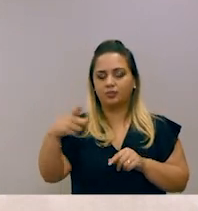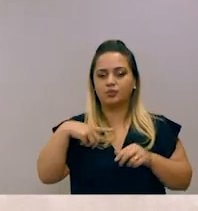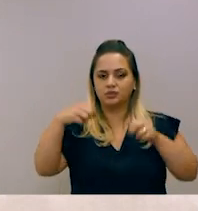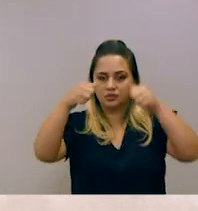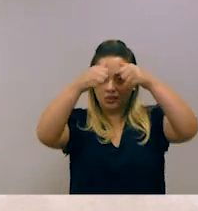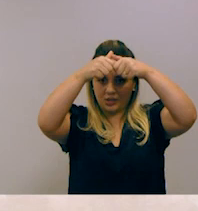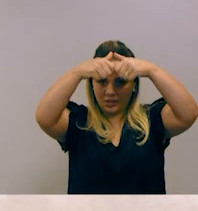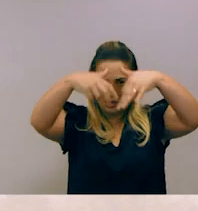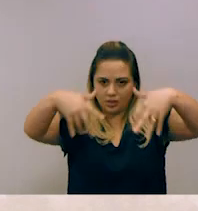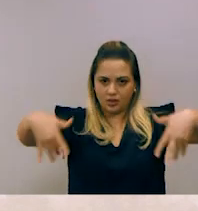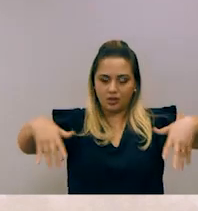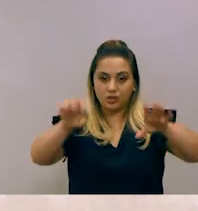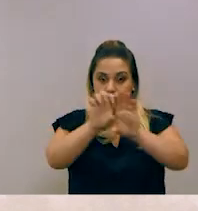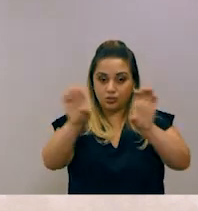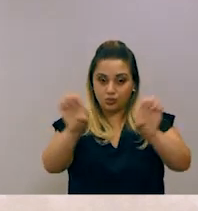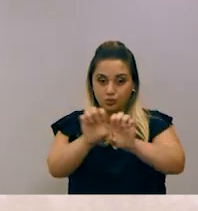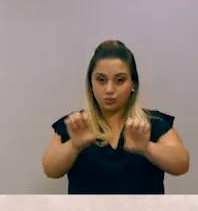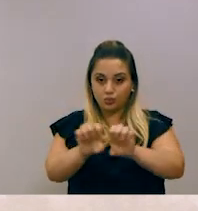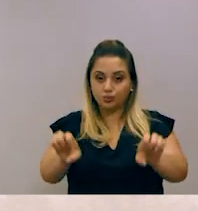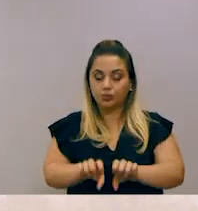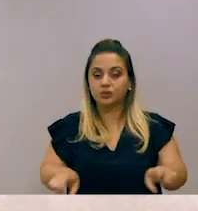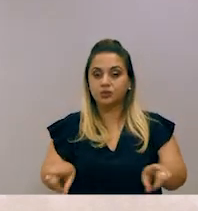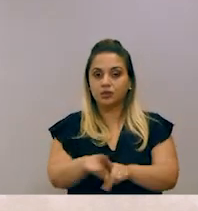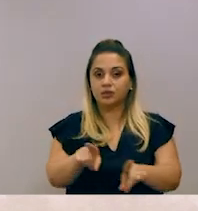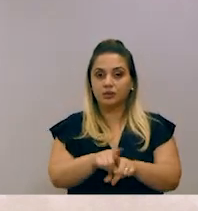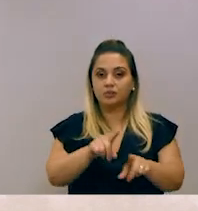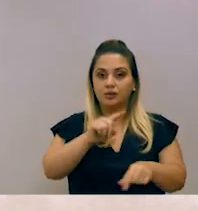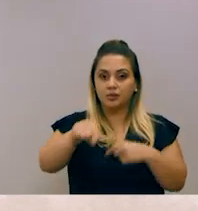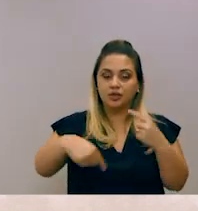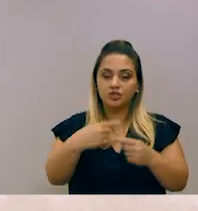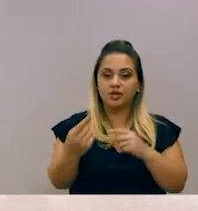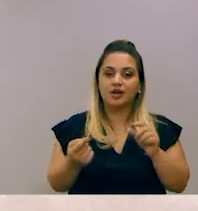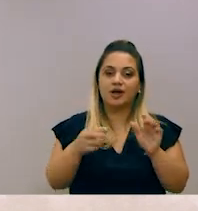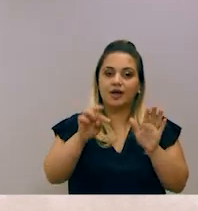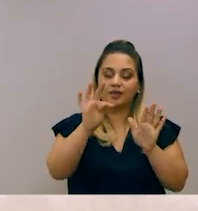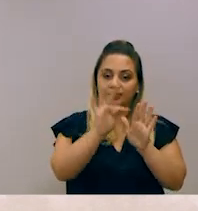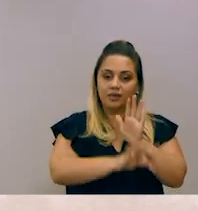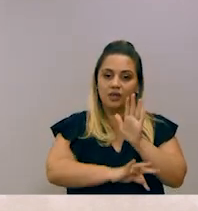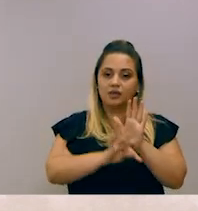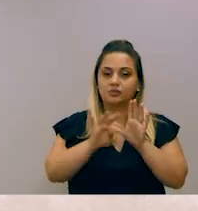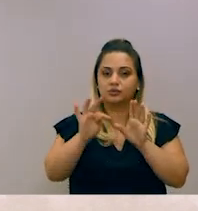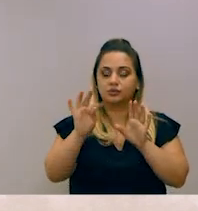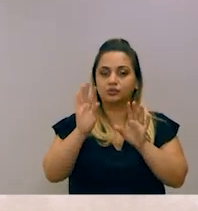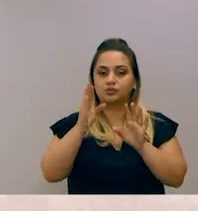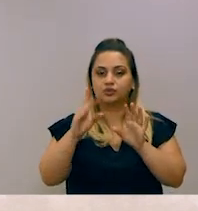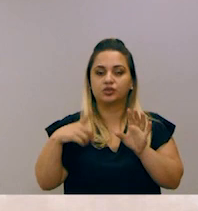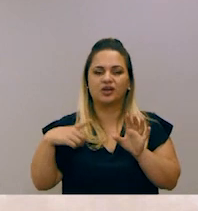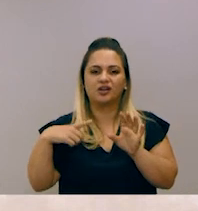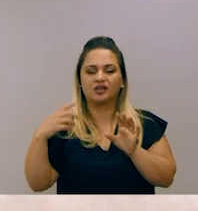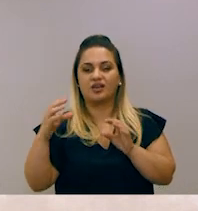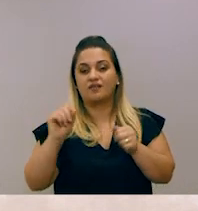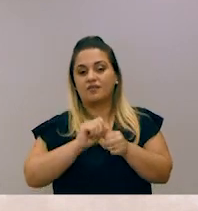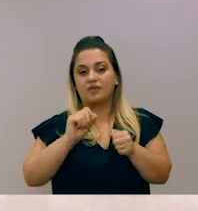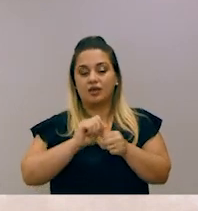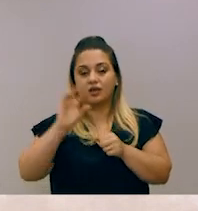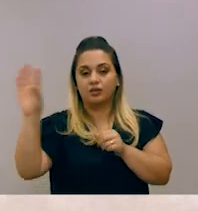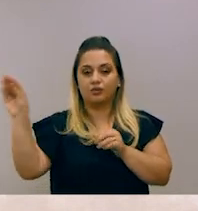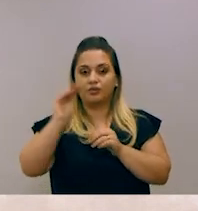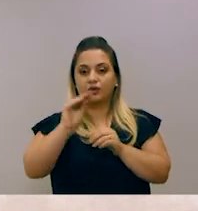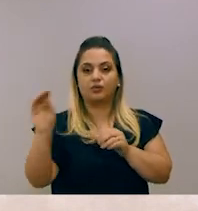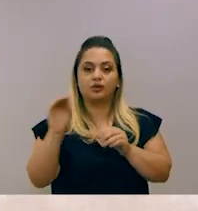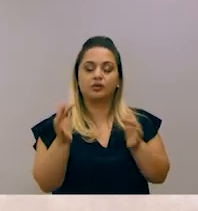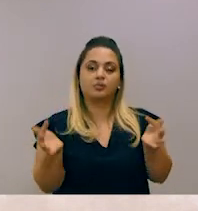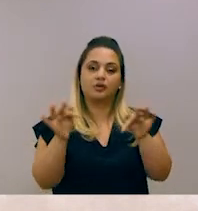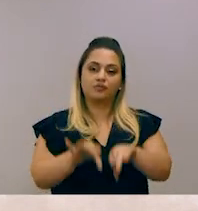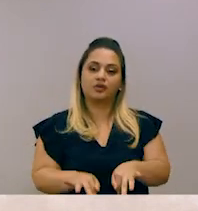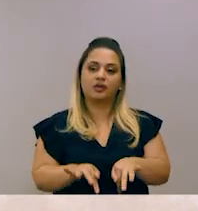have structures of the petitions, and then we can create section models, which can be